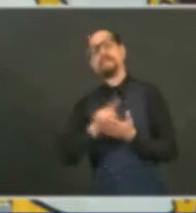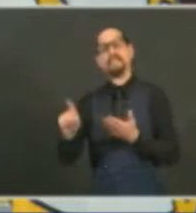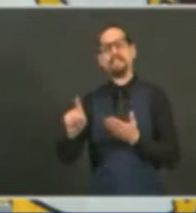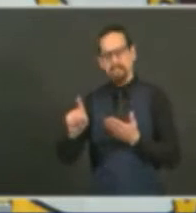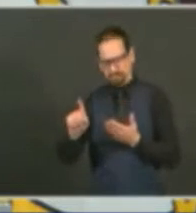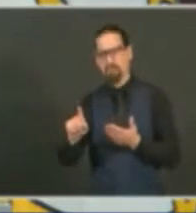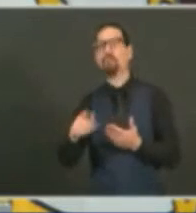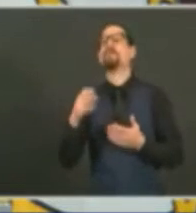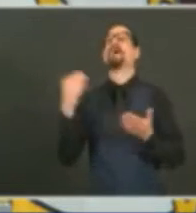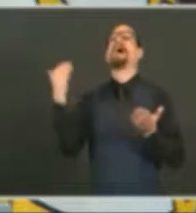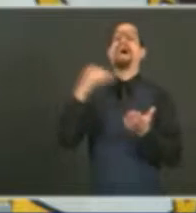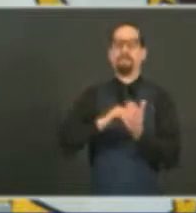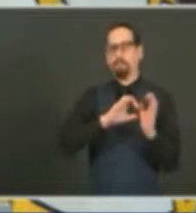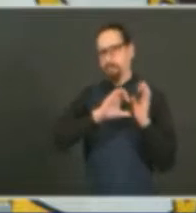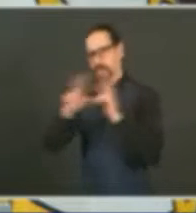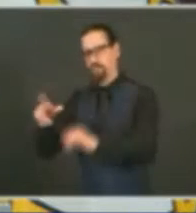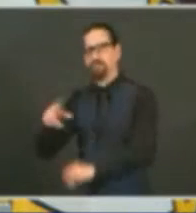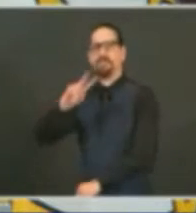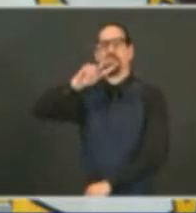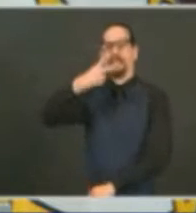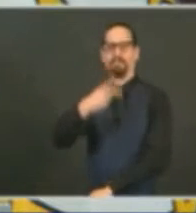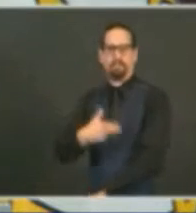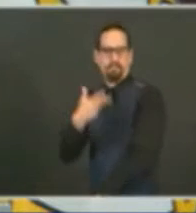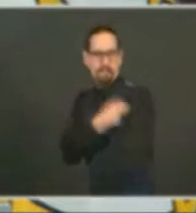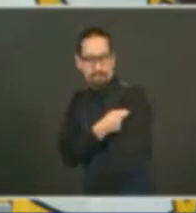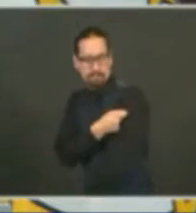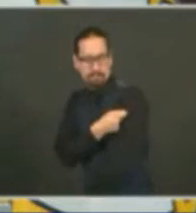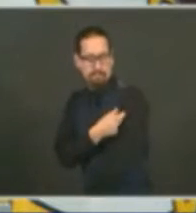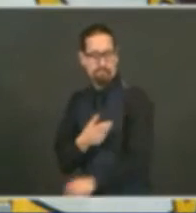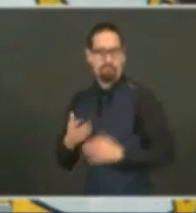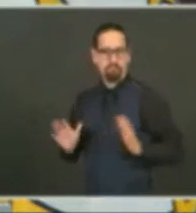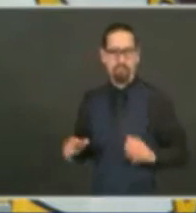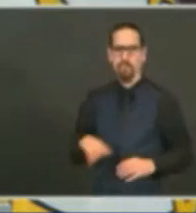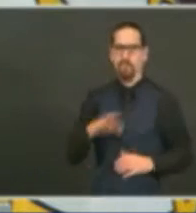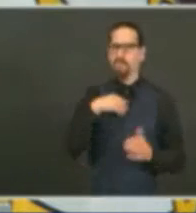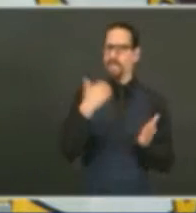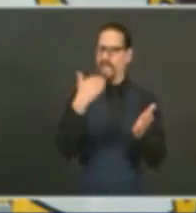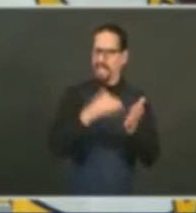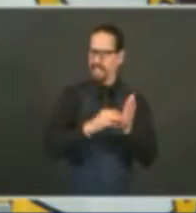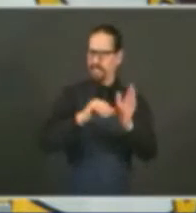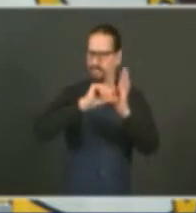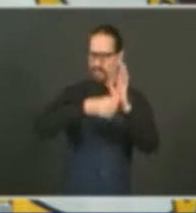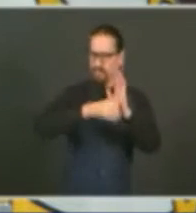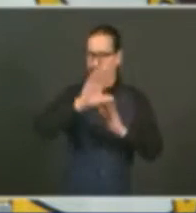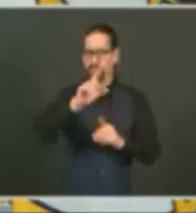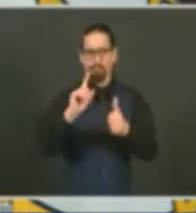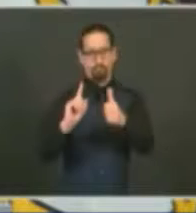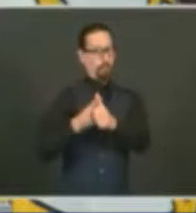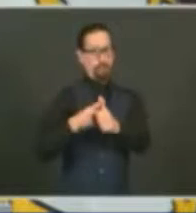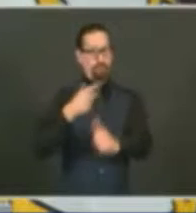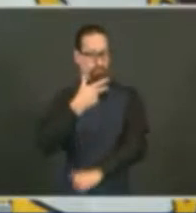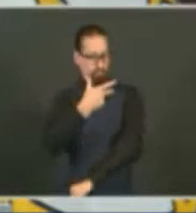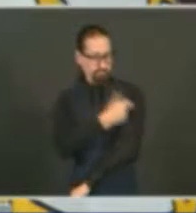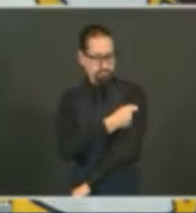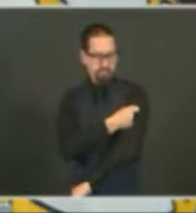So you got to get one, and then we need you to come back within 3 to 4 weeks to get the second test, like a booster shot.